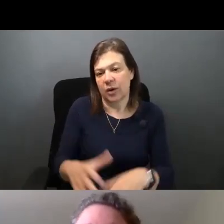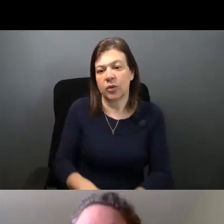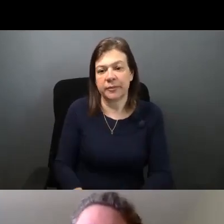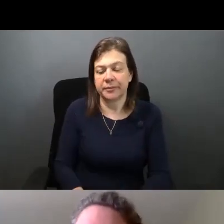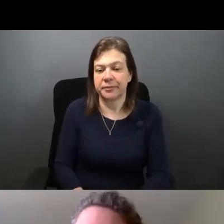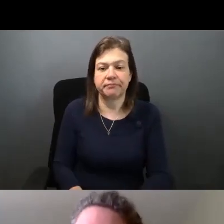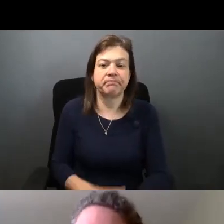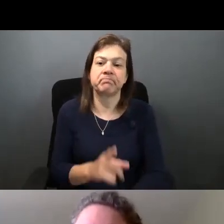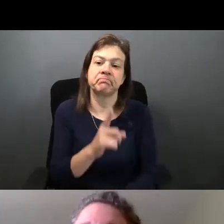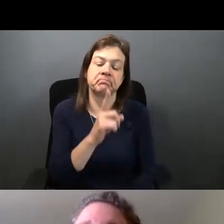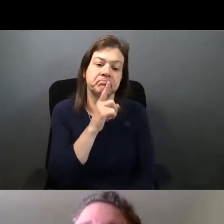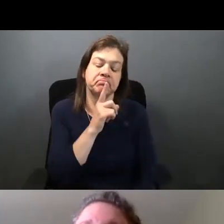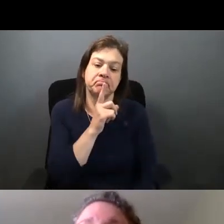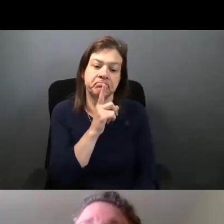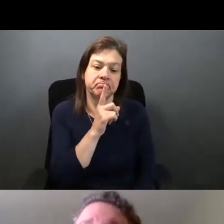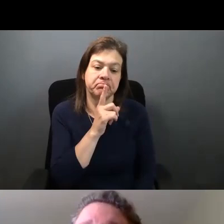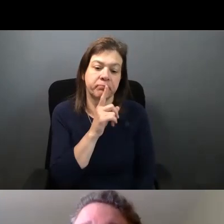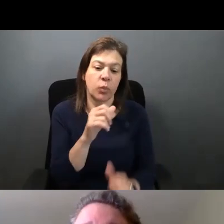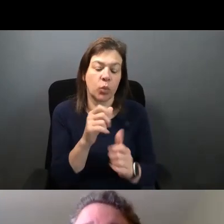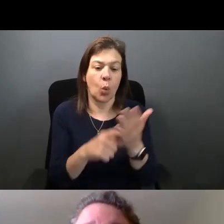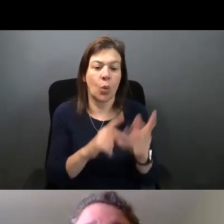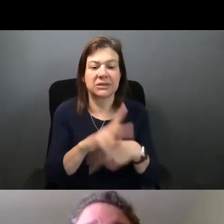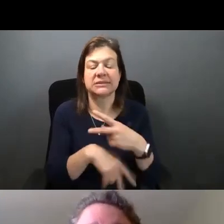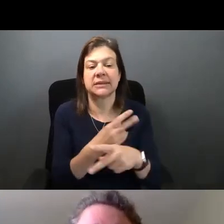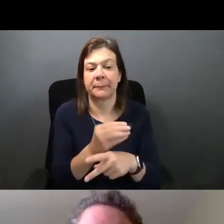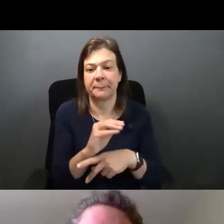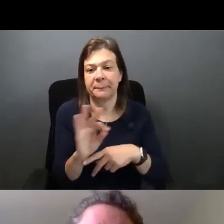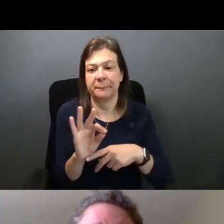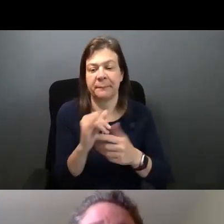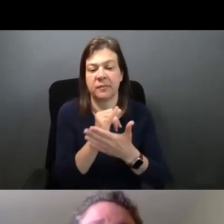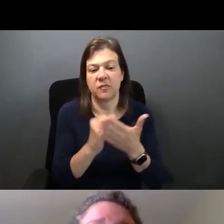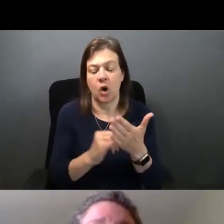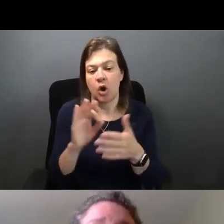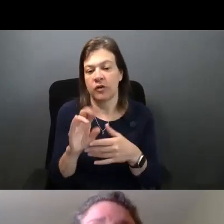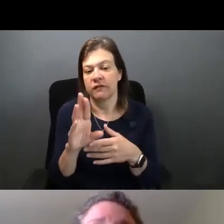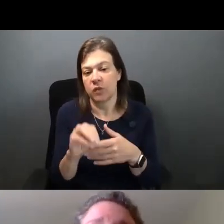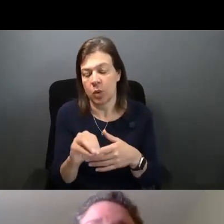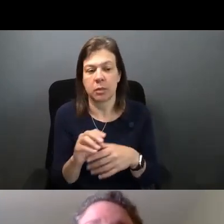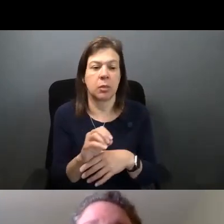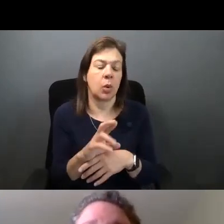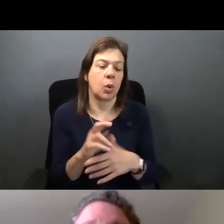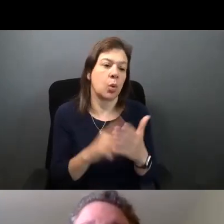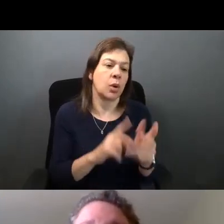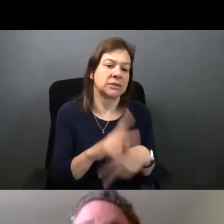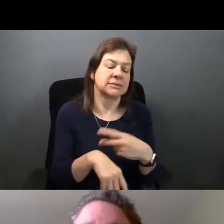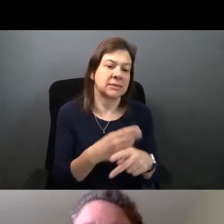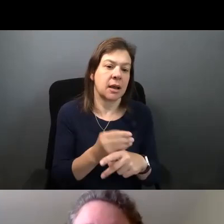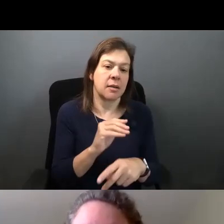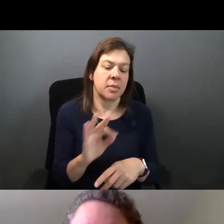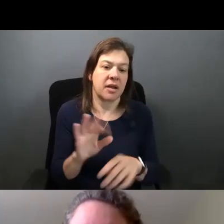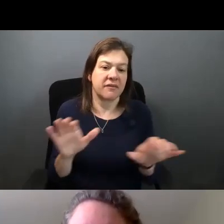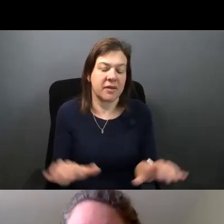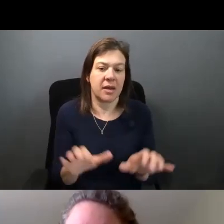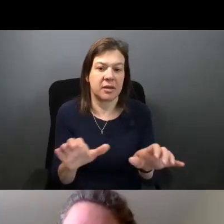not specifying what type of art form or what type of